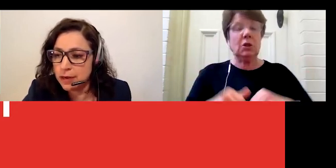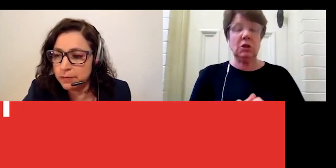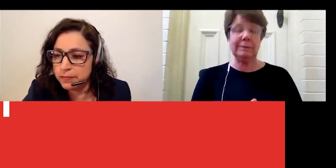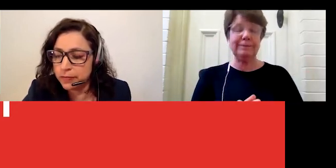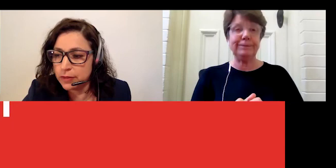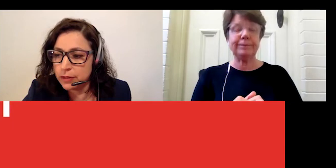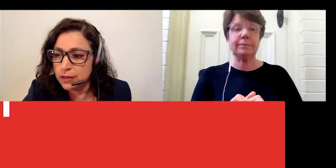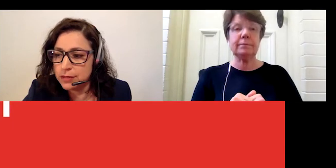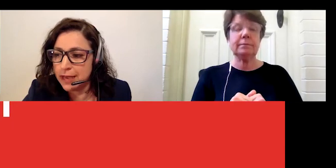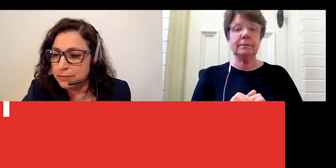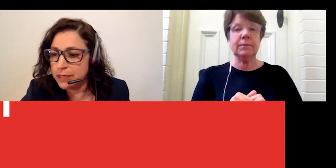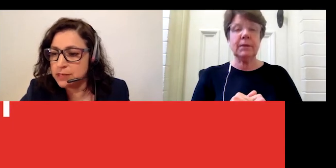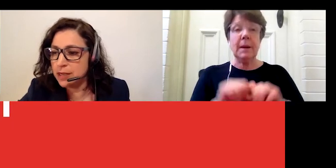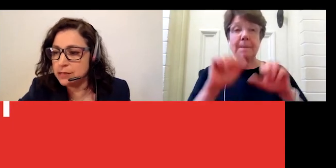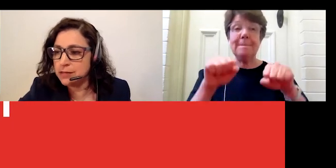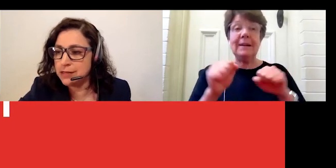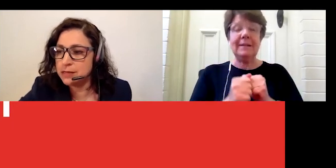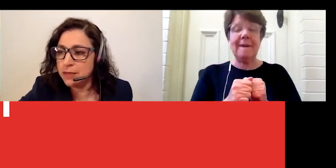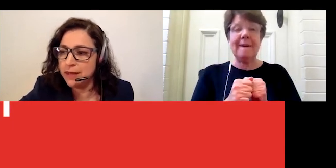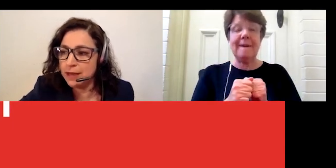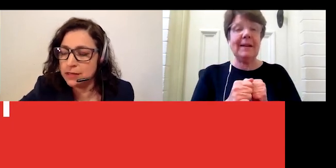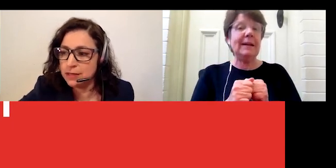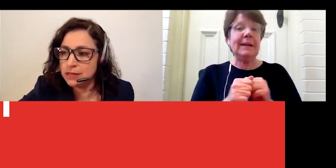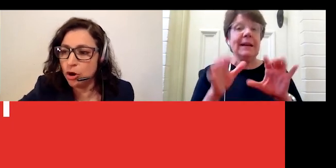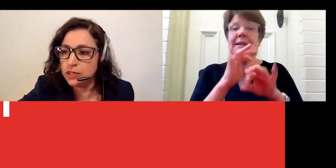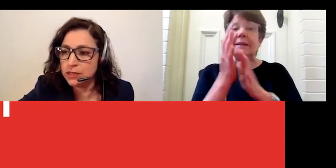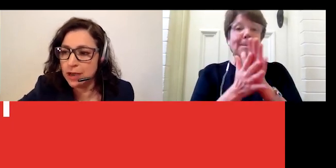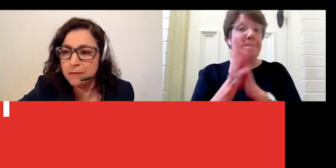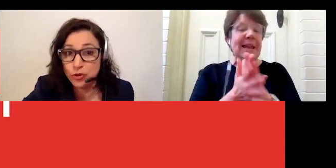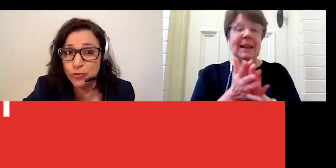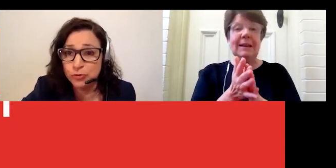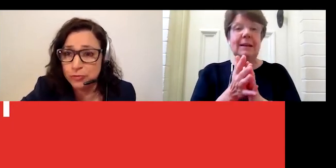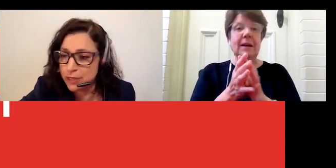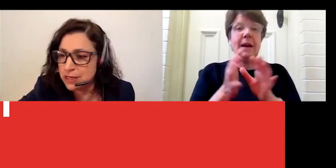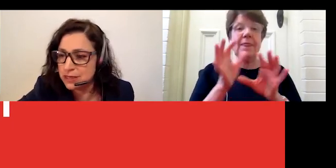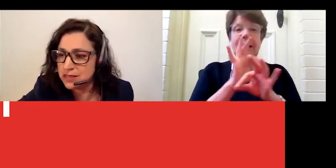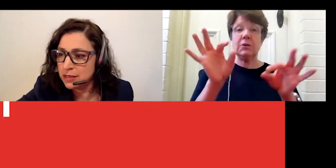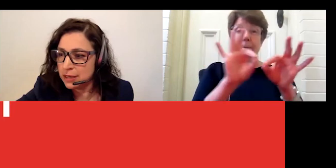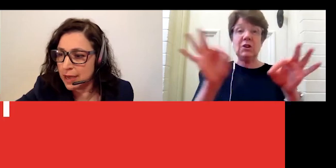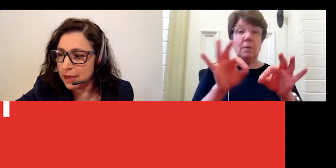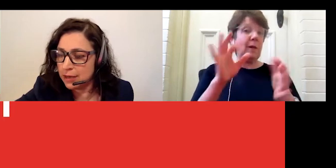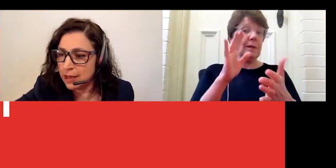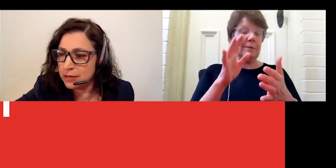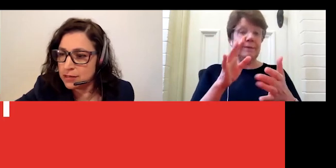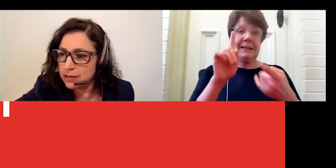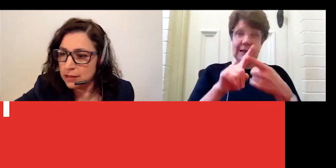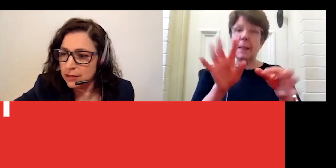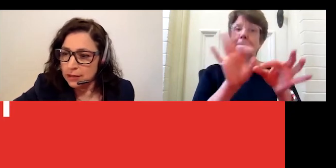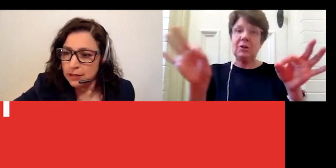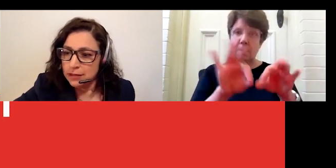it's, yeah, but that doesn't mean that it's not measurable, because it is.